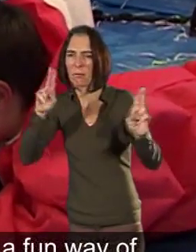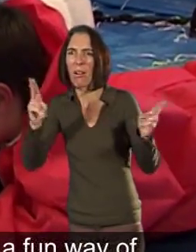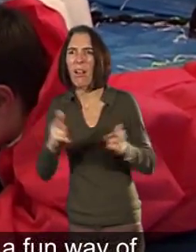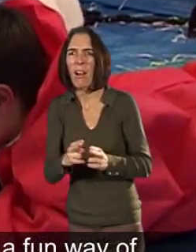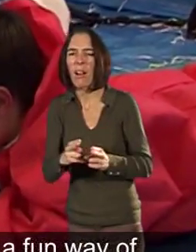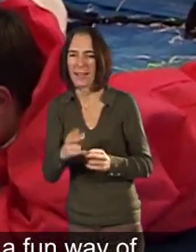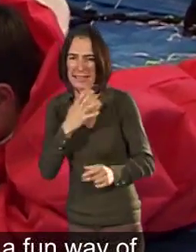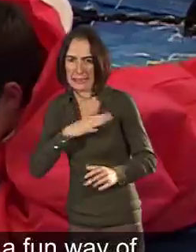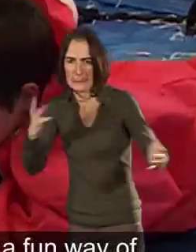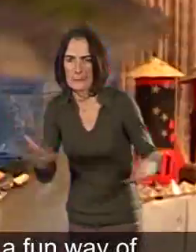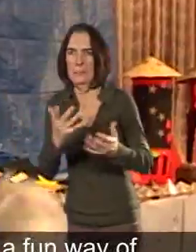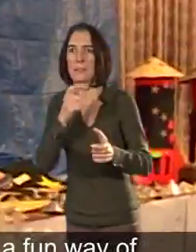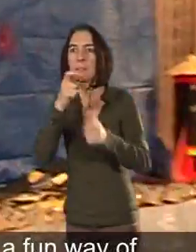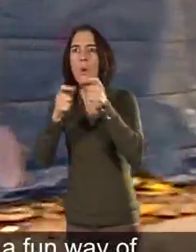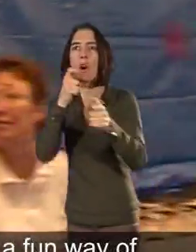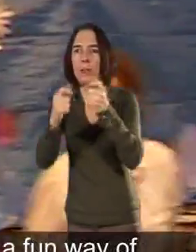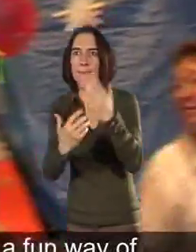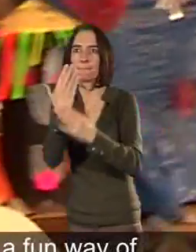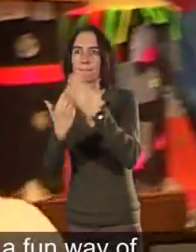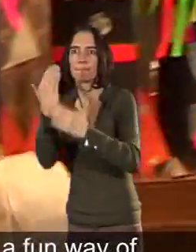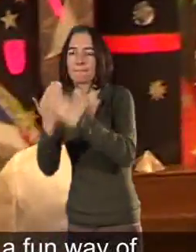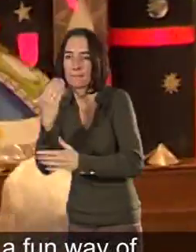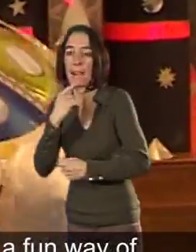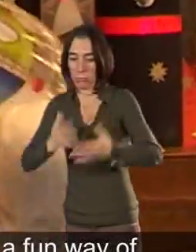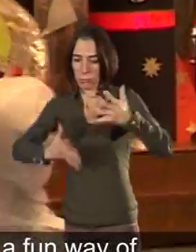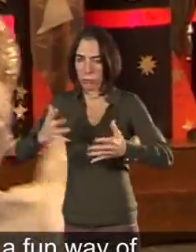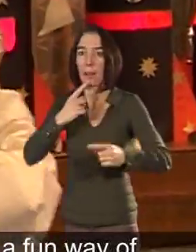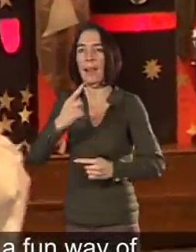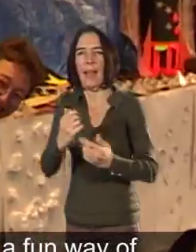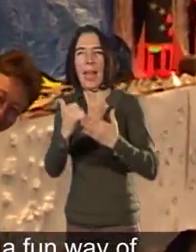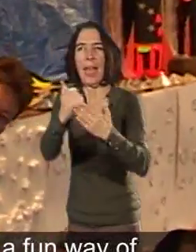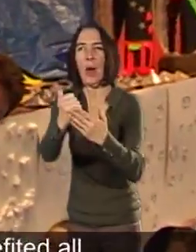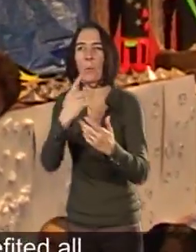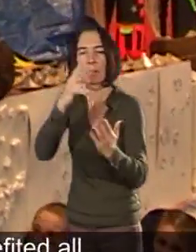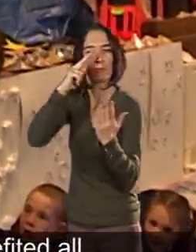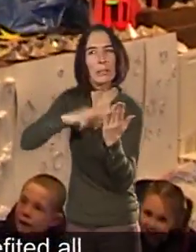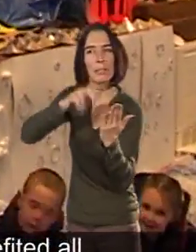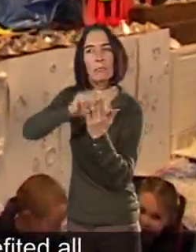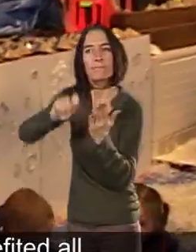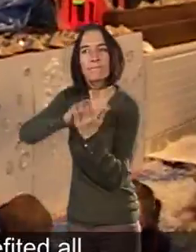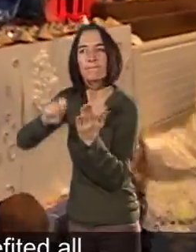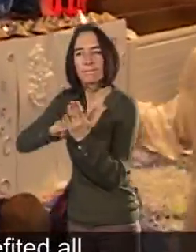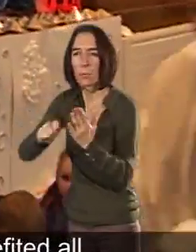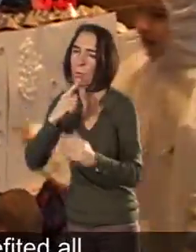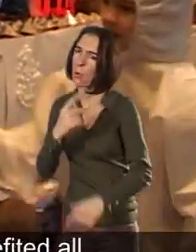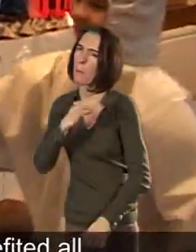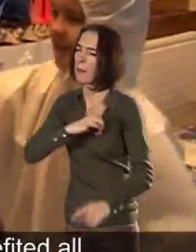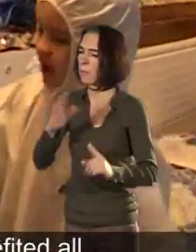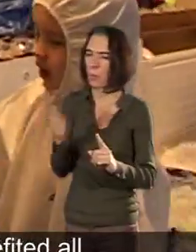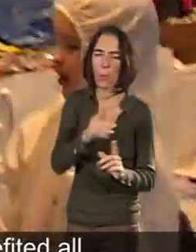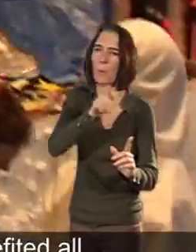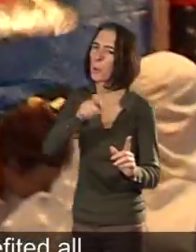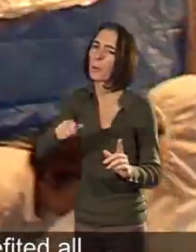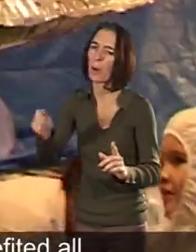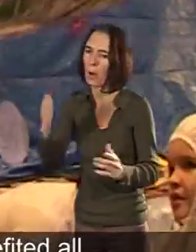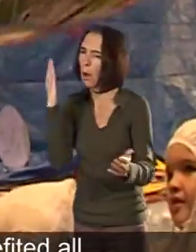language, and they've proven to be a fun way of enriching vocabulary and enhancing literacy. This whole school activity has